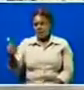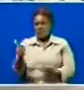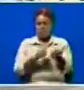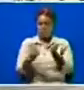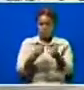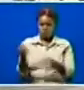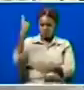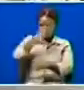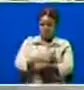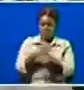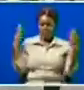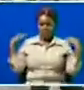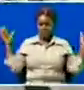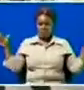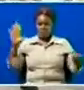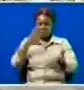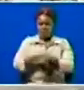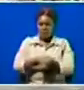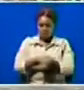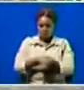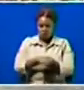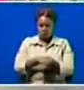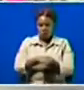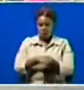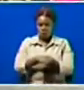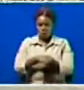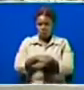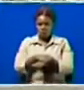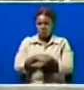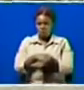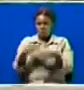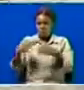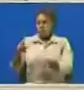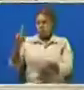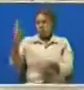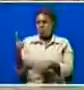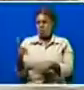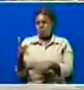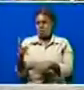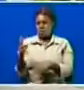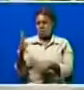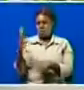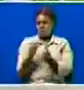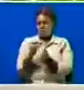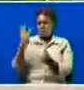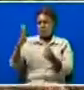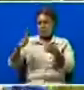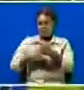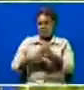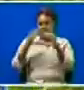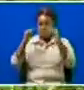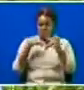matches of the day, Barclays struggled to pick the pace of the game, losing the first two quarters 12-9 and 14-9